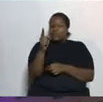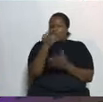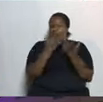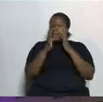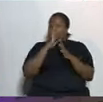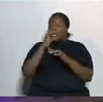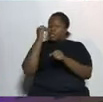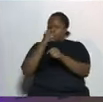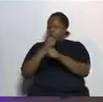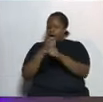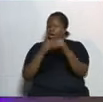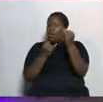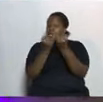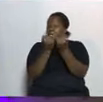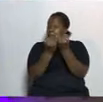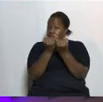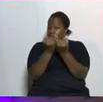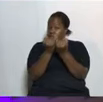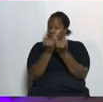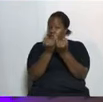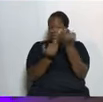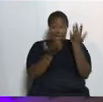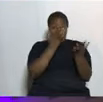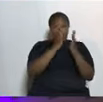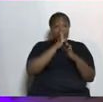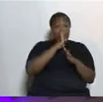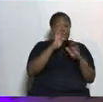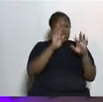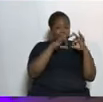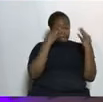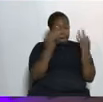problem, a family problem,